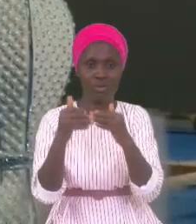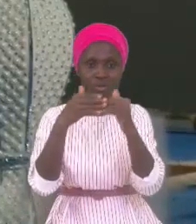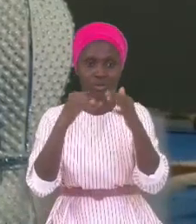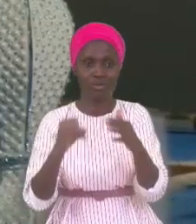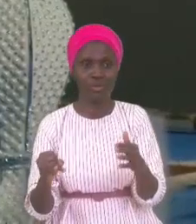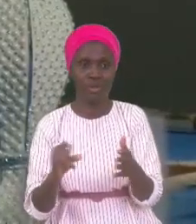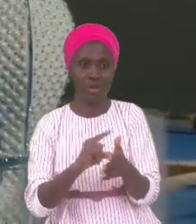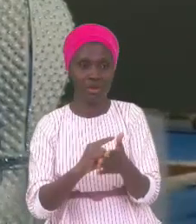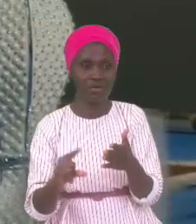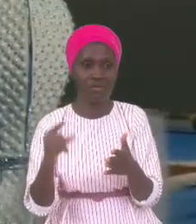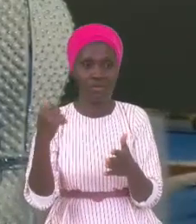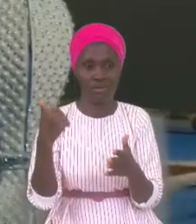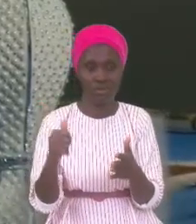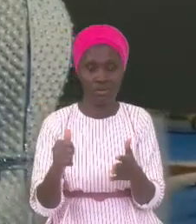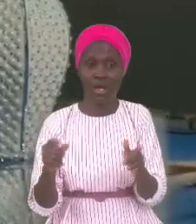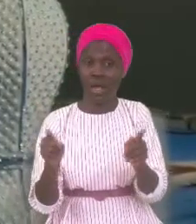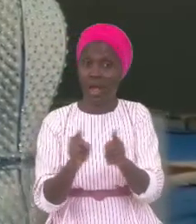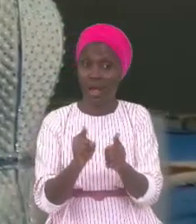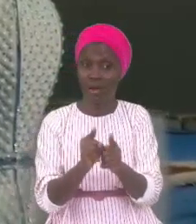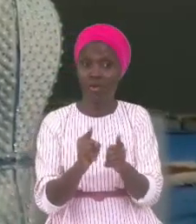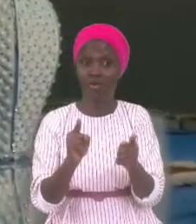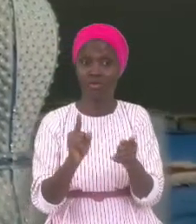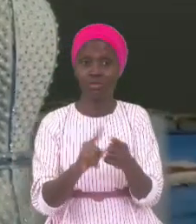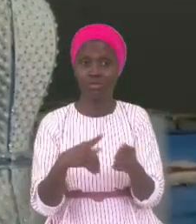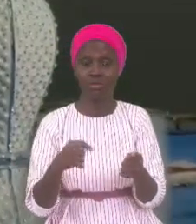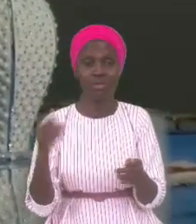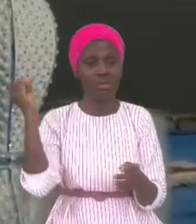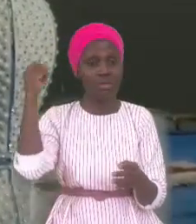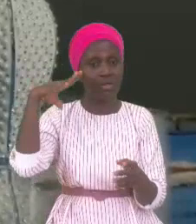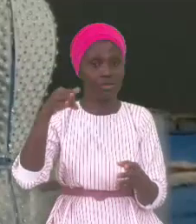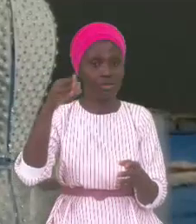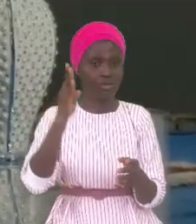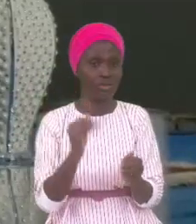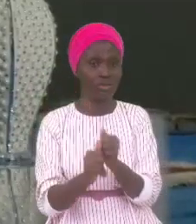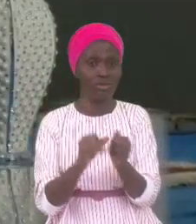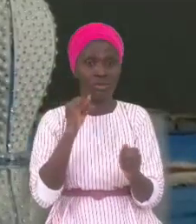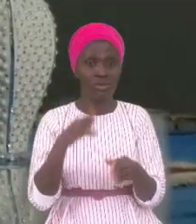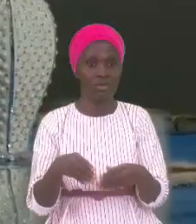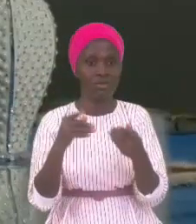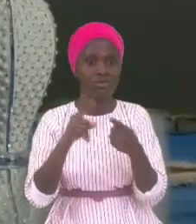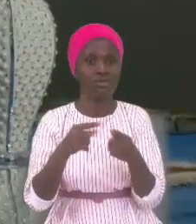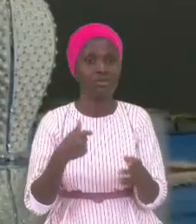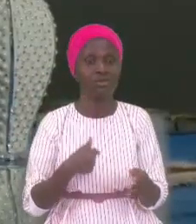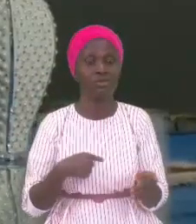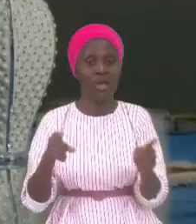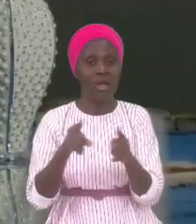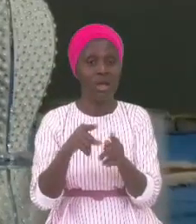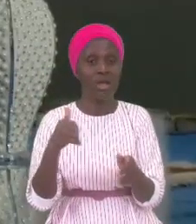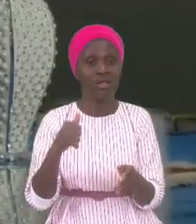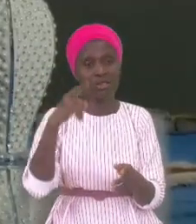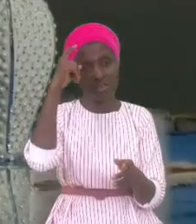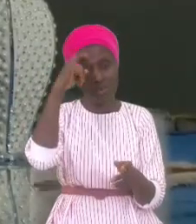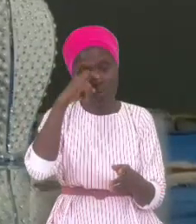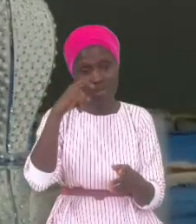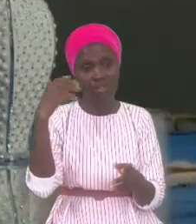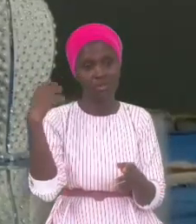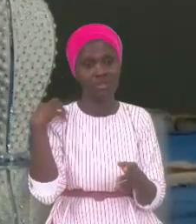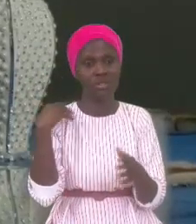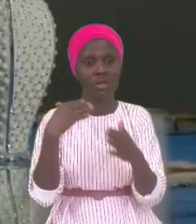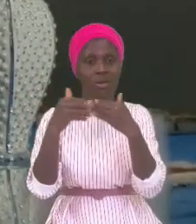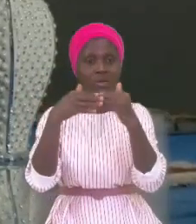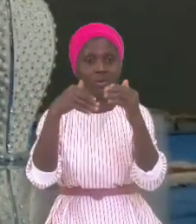in verse 10, according to the grace of God, which is given unto me as a wise master builder, I